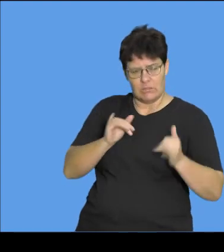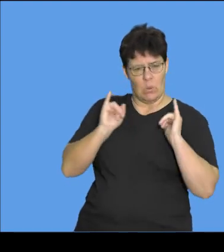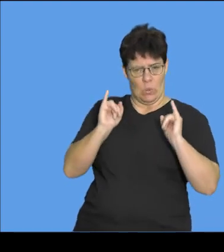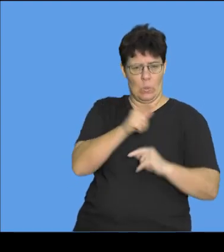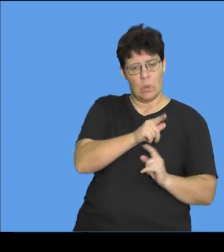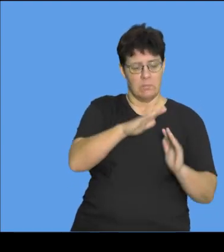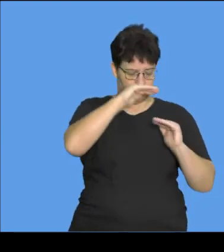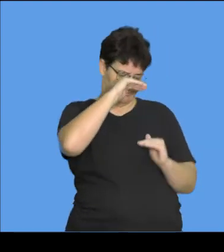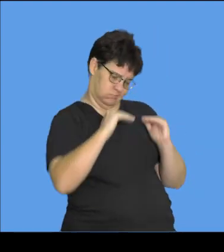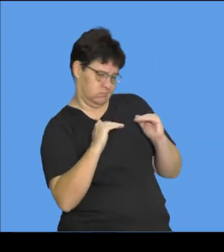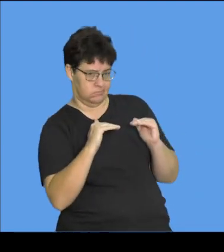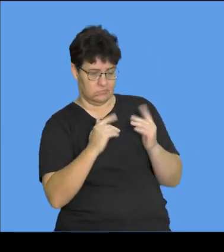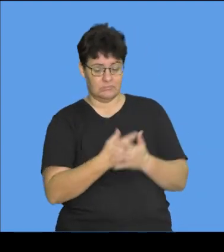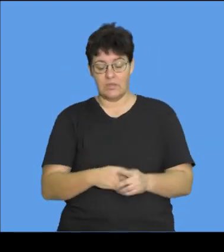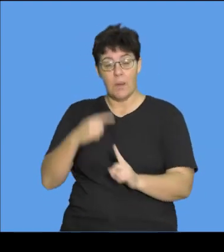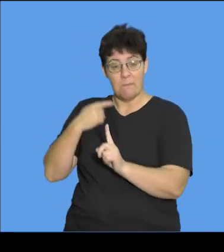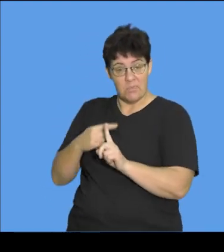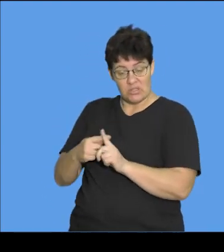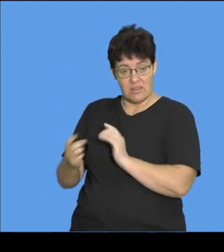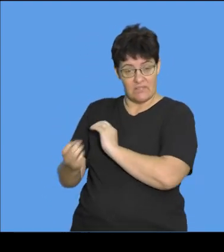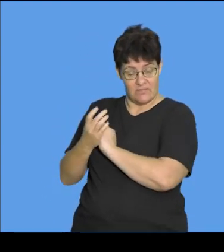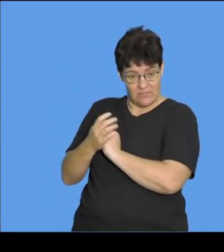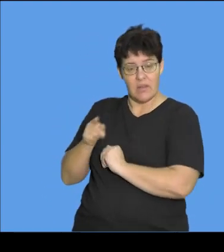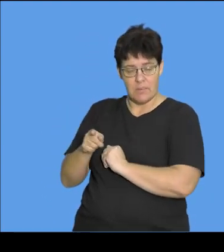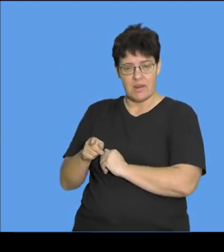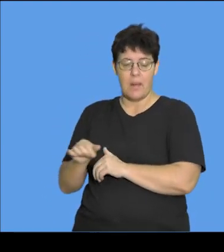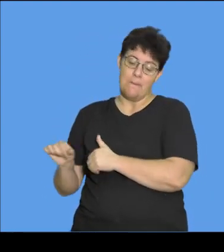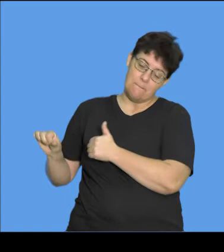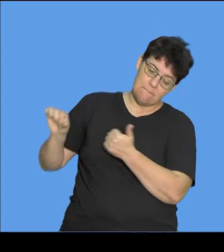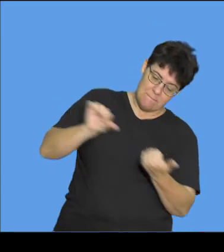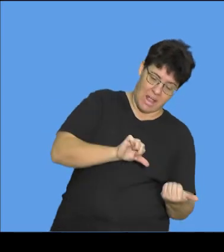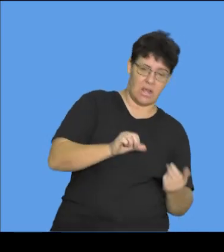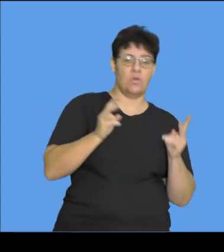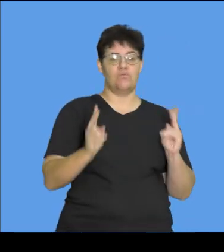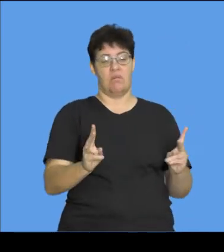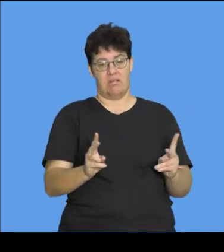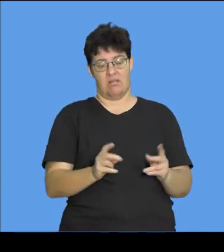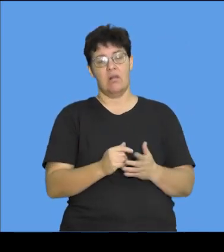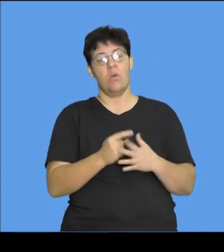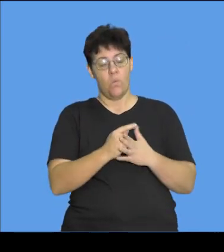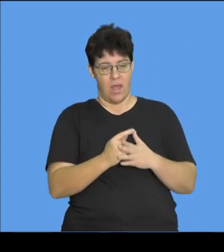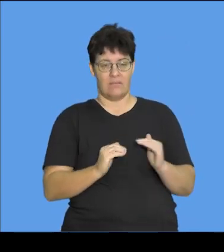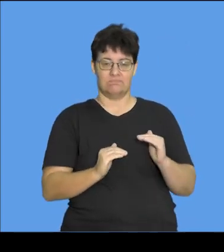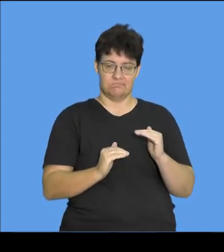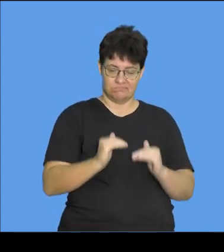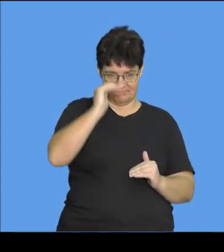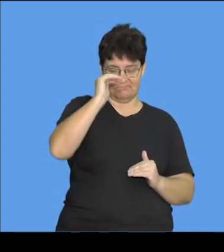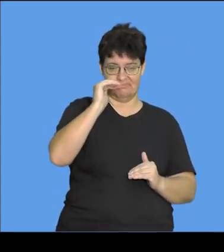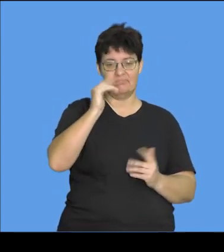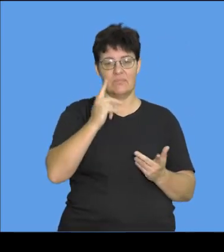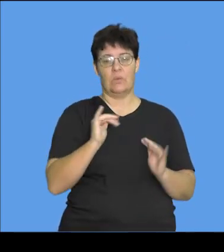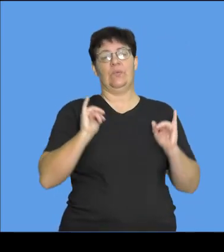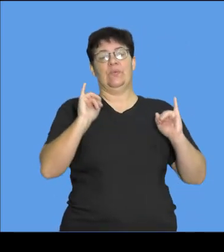positive feedback will cause a condition to return back to normal, especially when there's an increase in